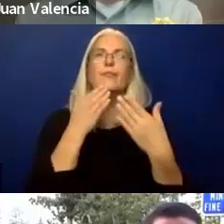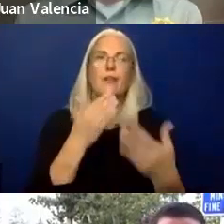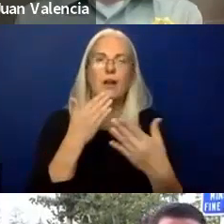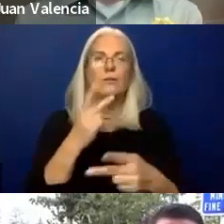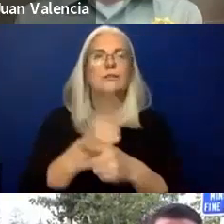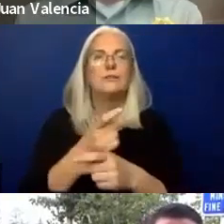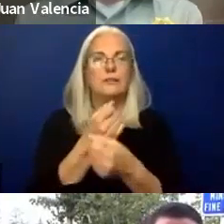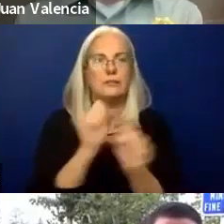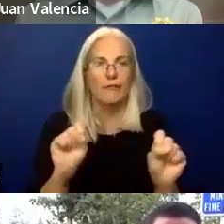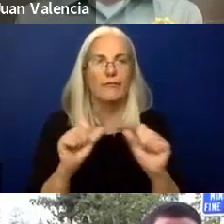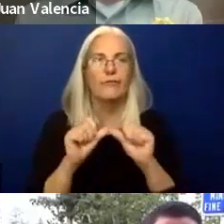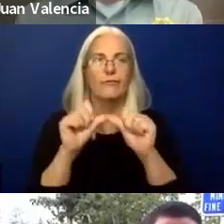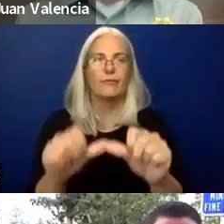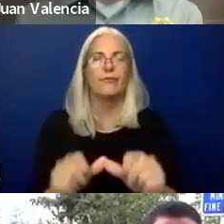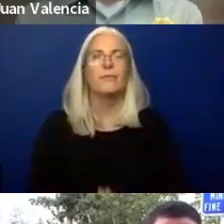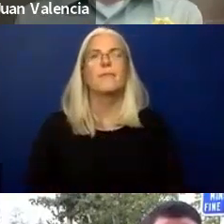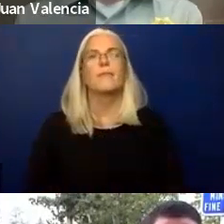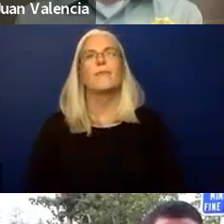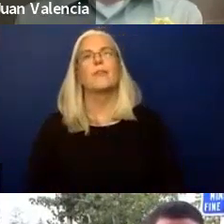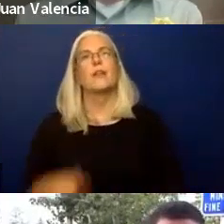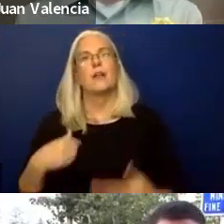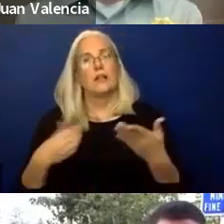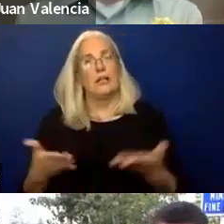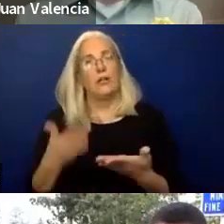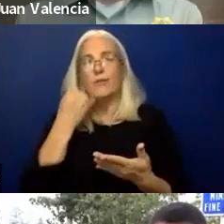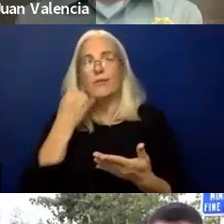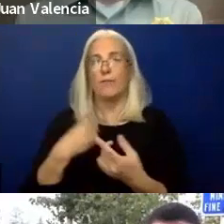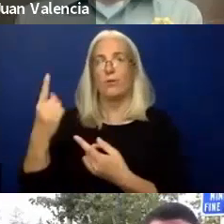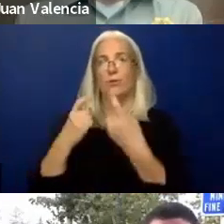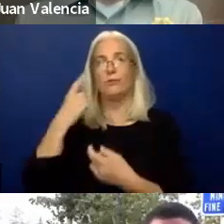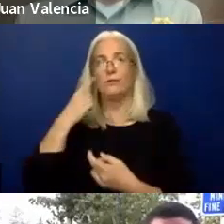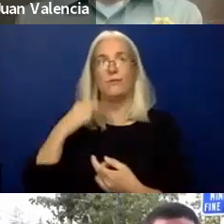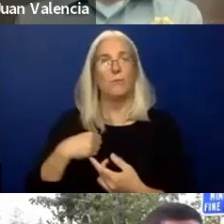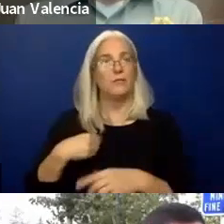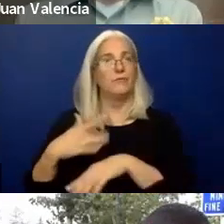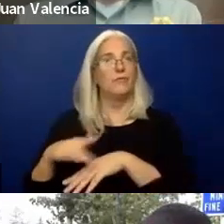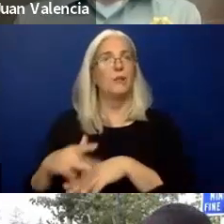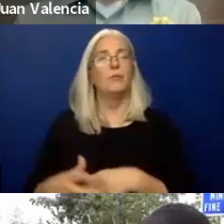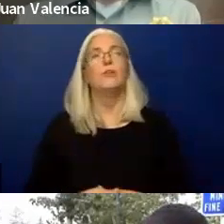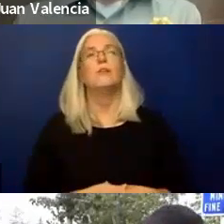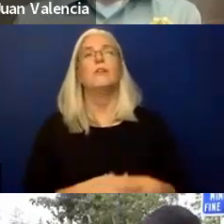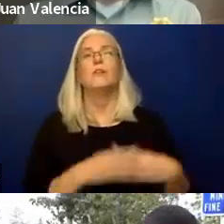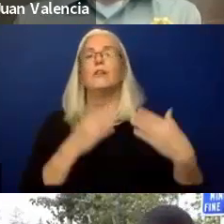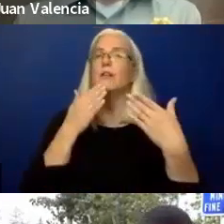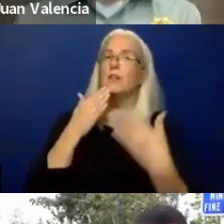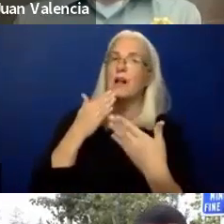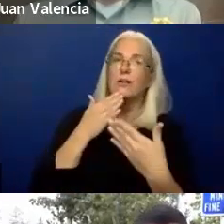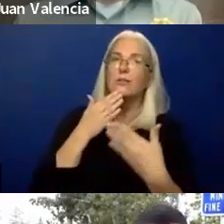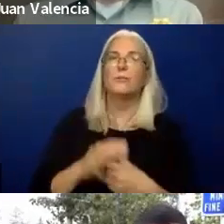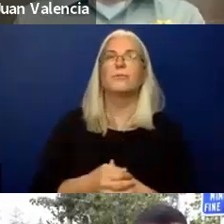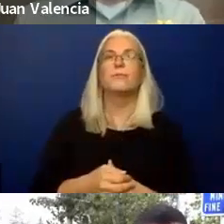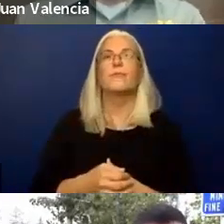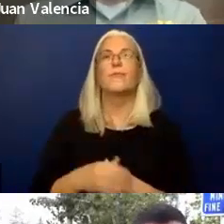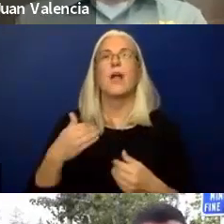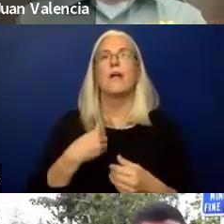Great. Thank you, Dr. Mace. We appreciate you being here. Okay, before we get to questions, we're going to take one quick interruption with